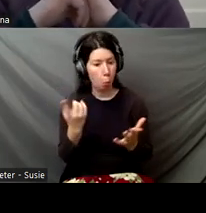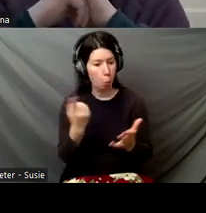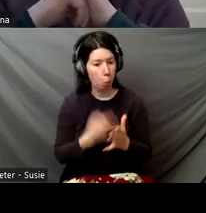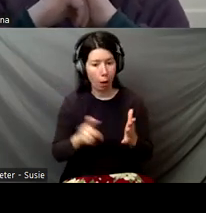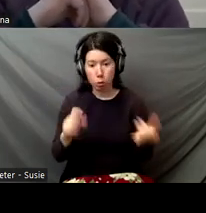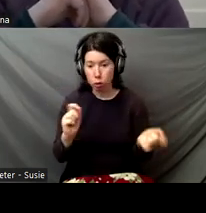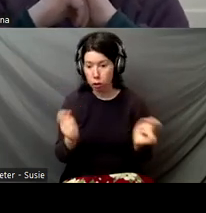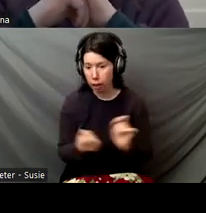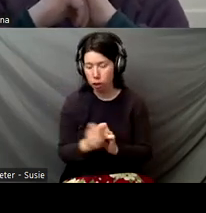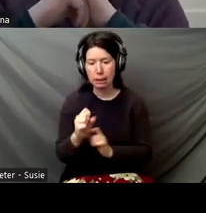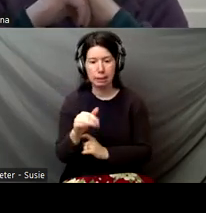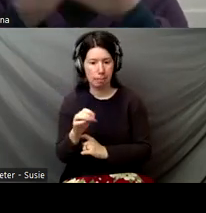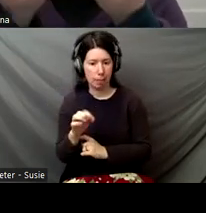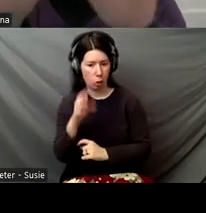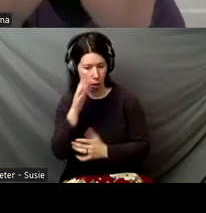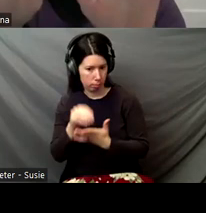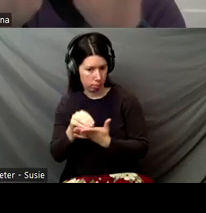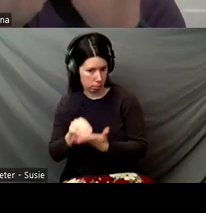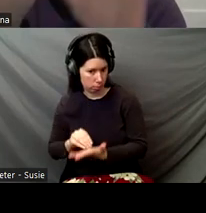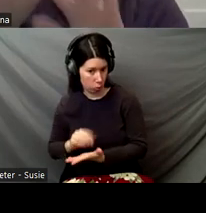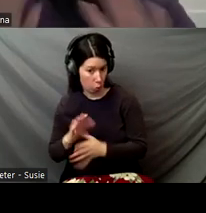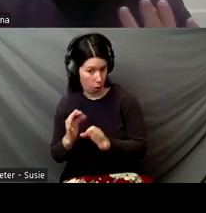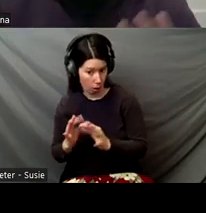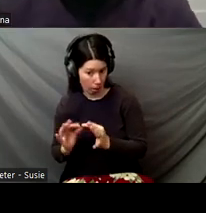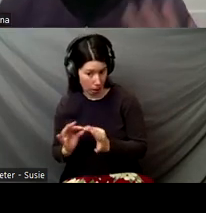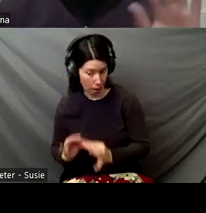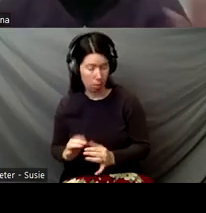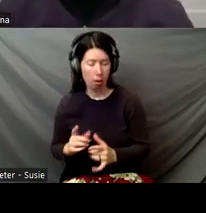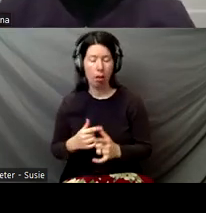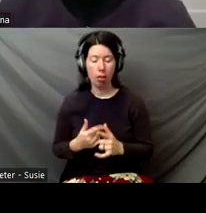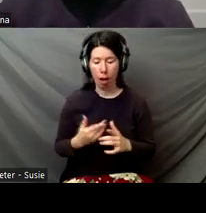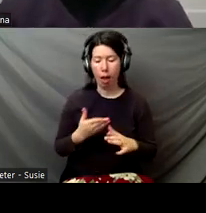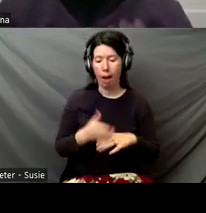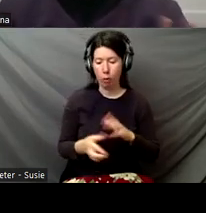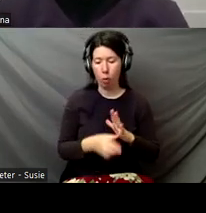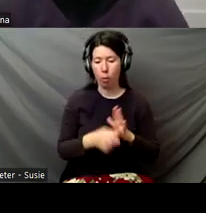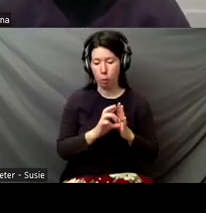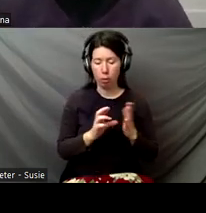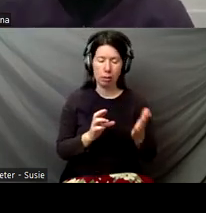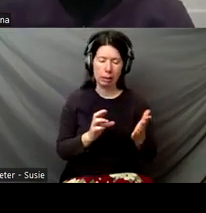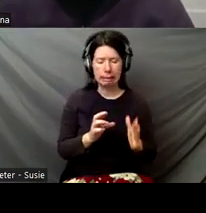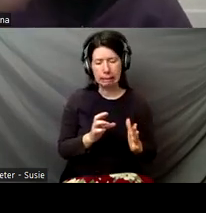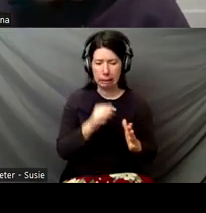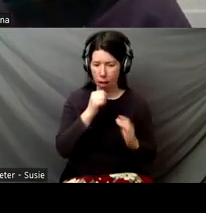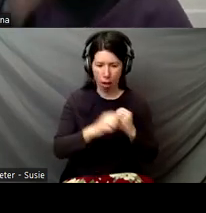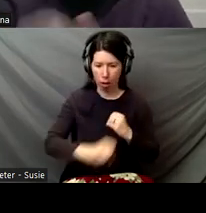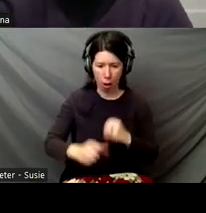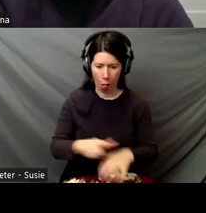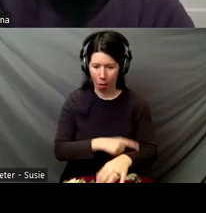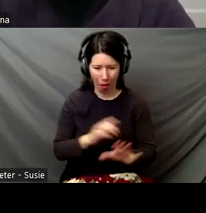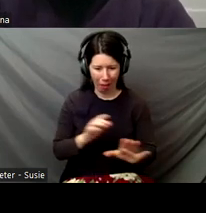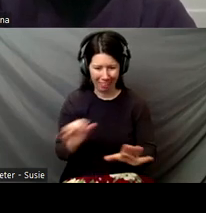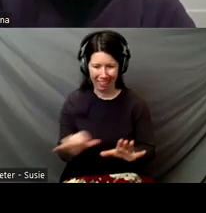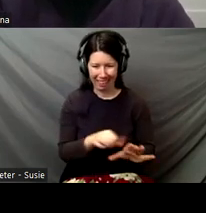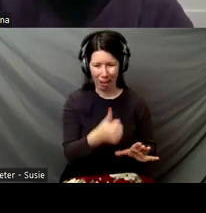that. And then following our review of, luckily it's not especially, I mean, it's not terribly long like some of the other, you know,